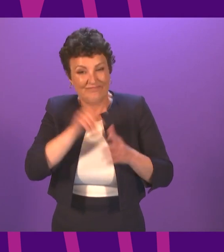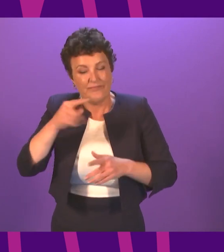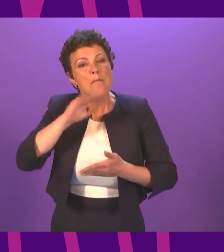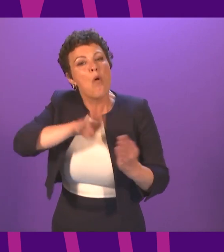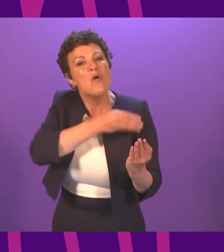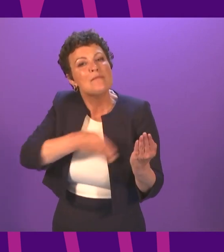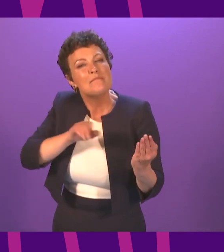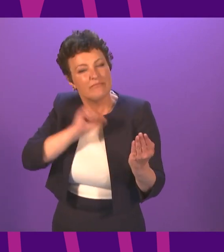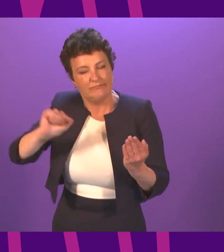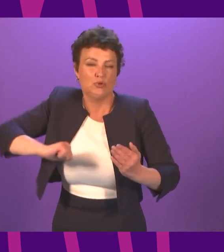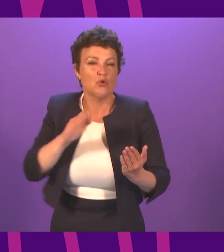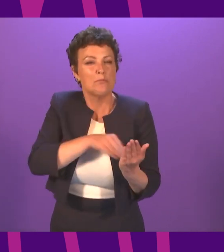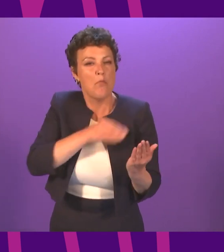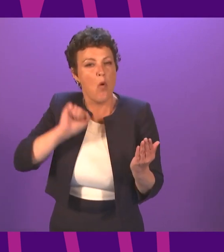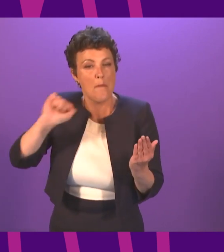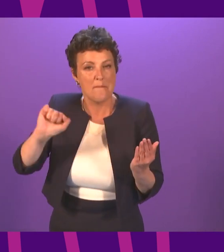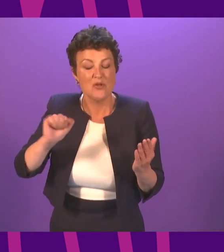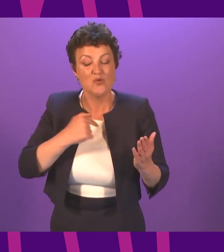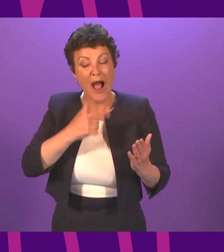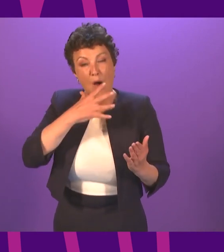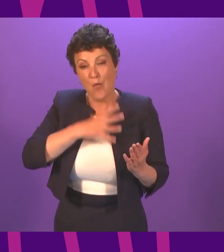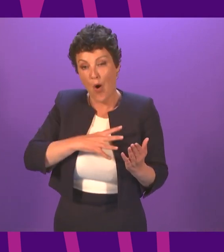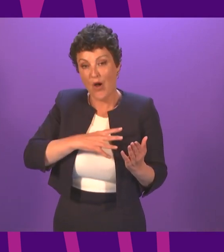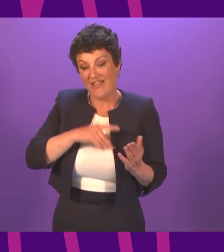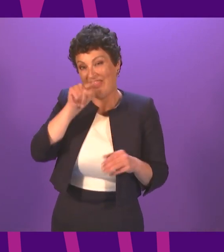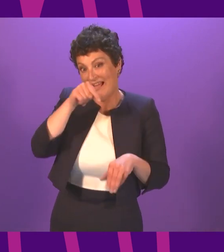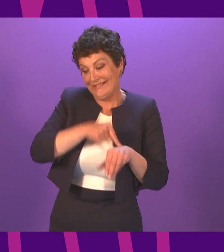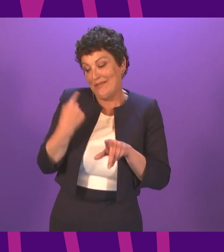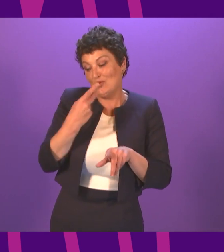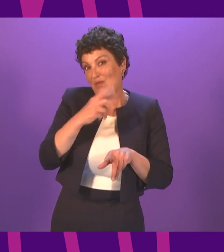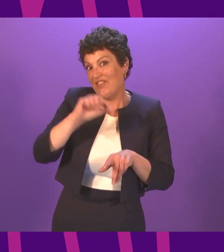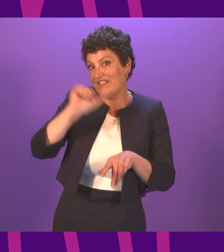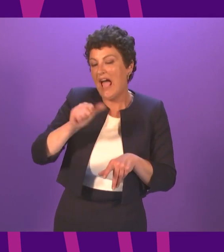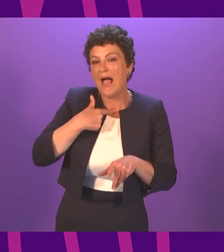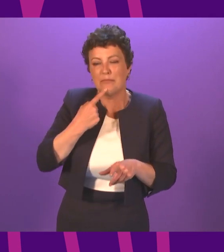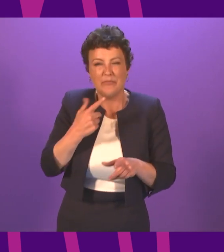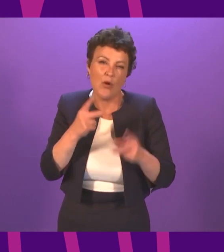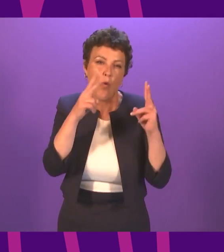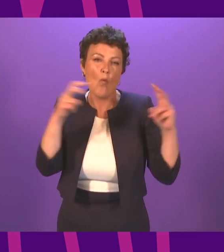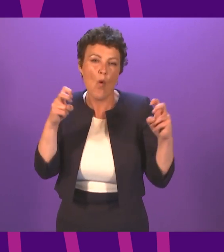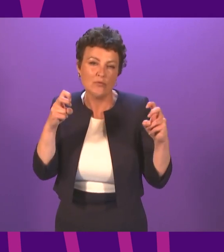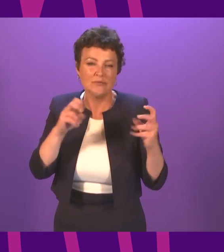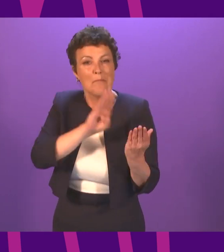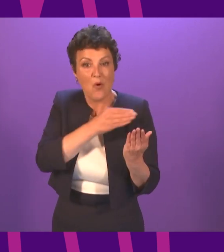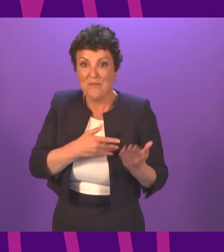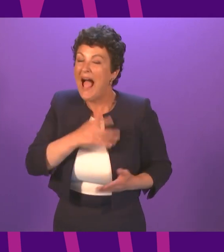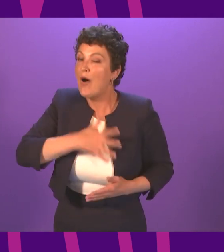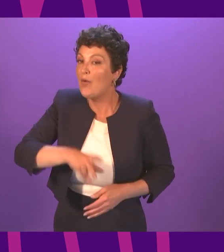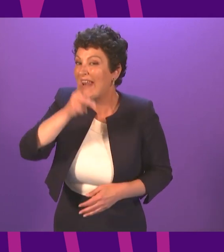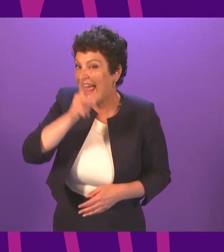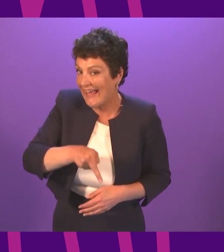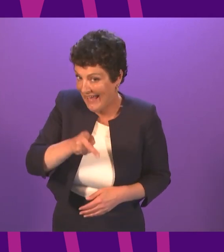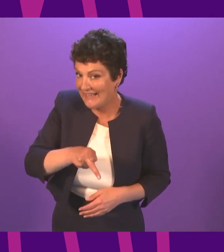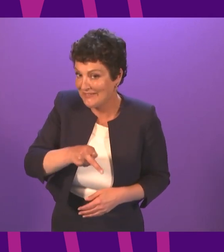Today I will end with the words of someone else from whom I take inspiration, the late Eleanor Roosevelt. You